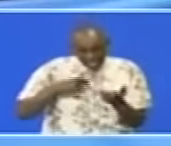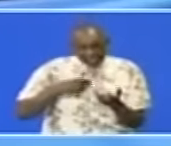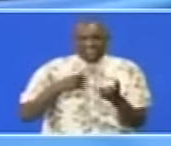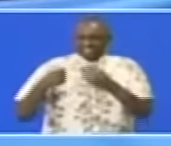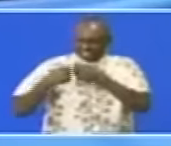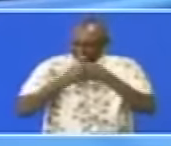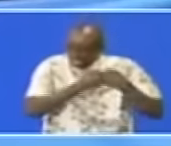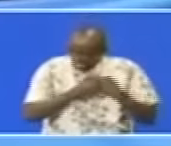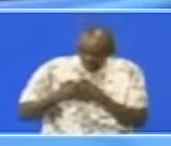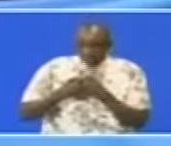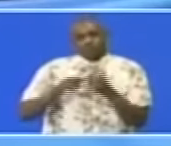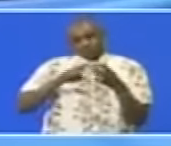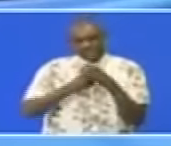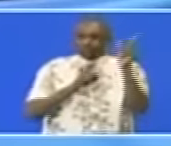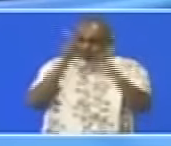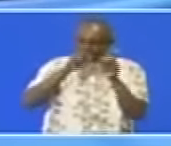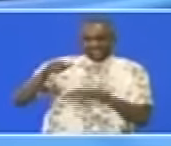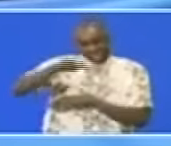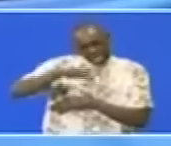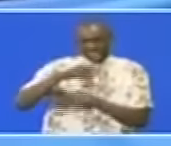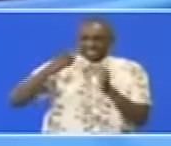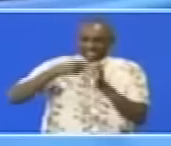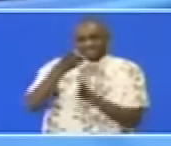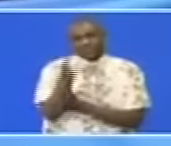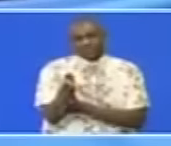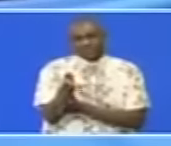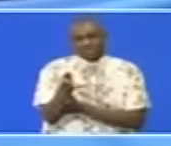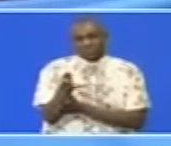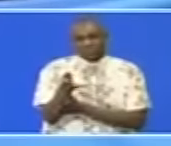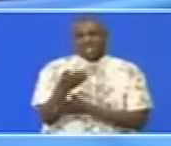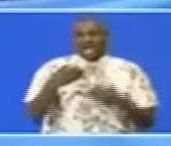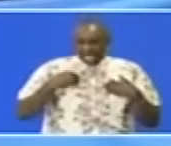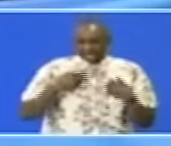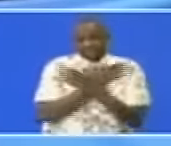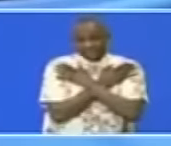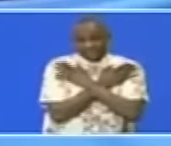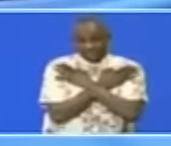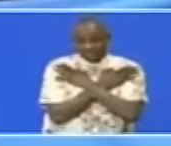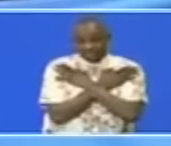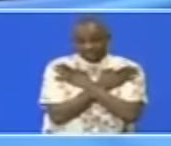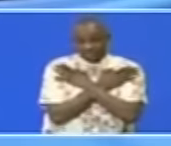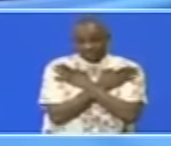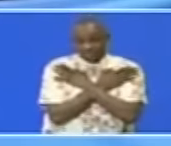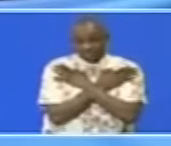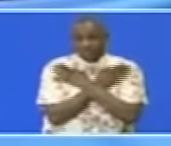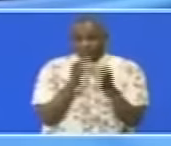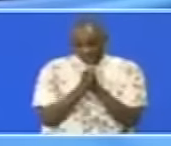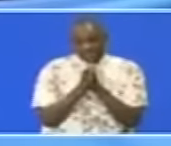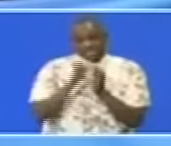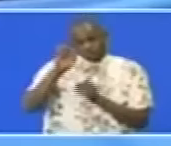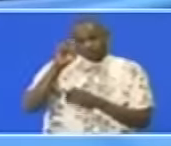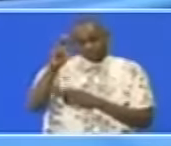struggling to revive the tourism industry, has partnered with a European